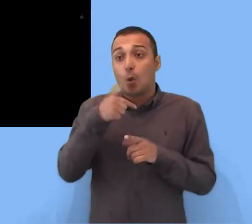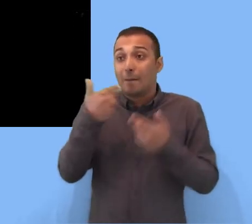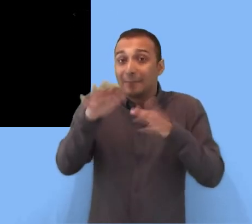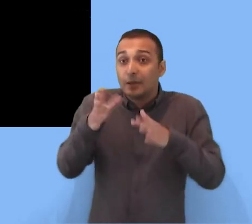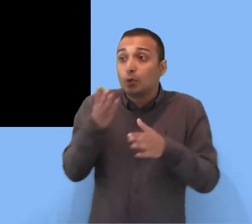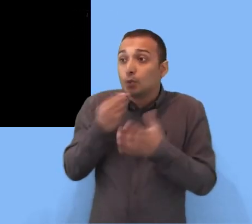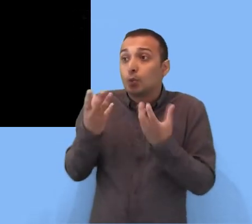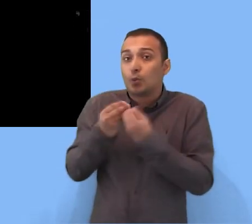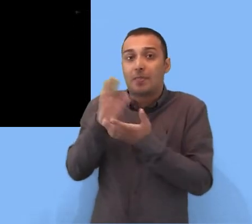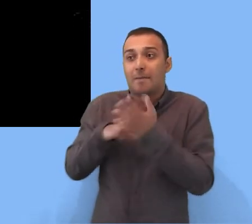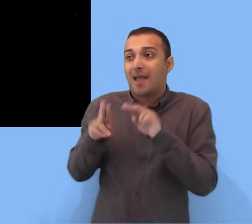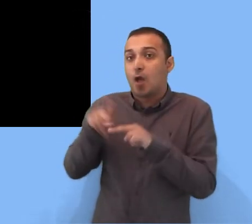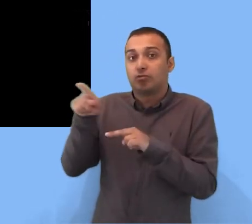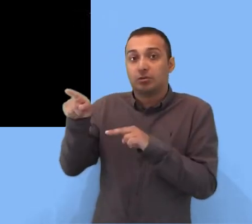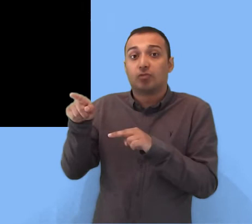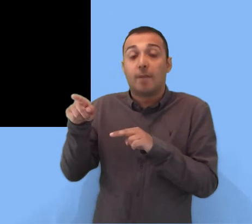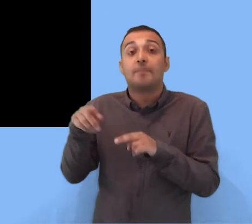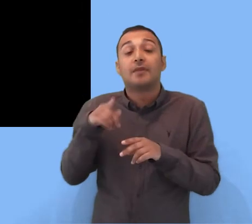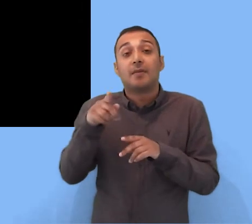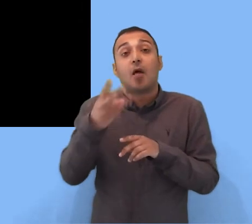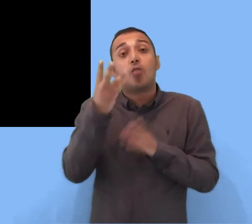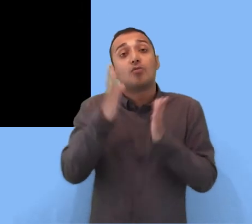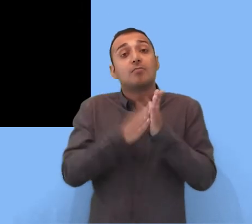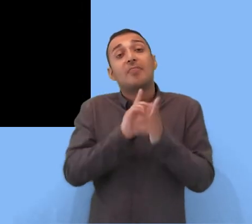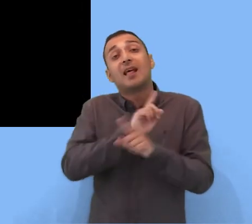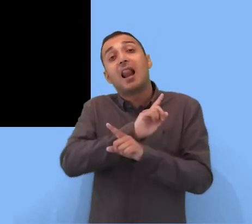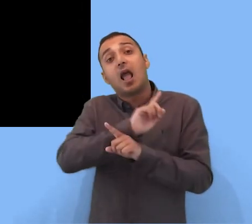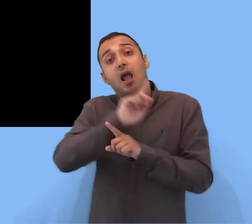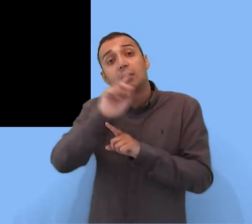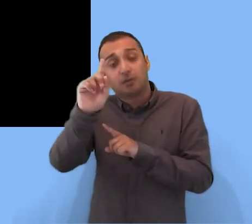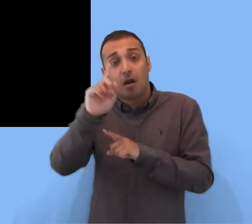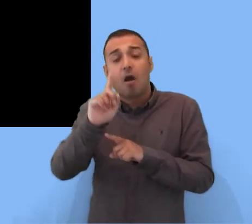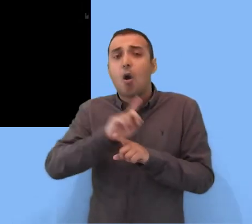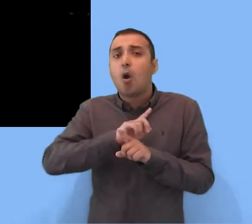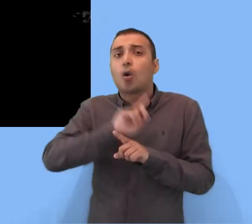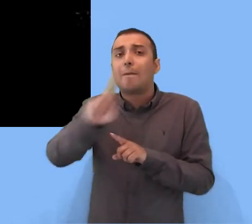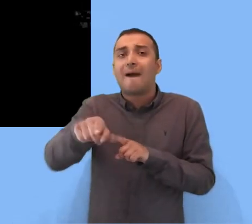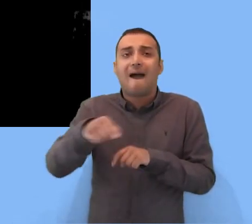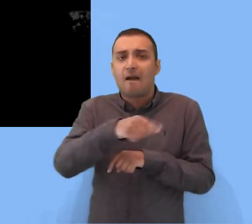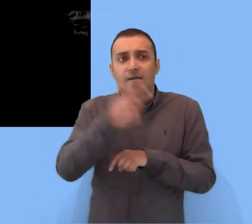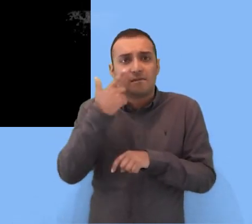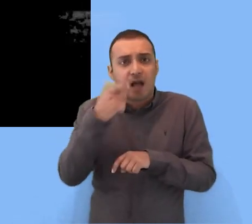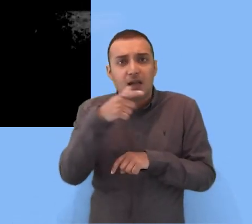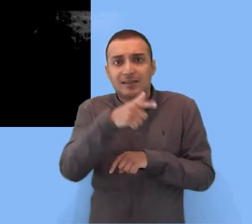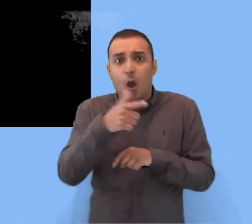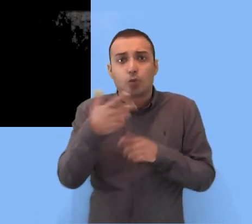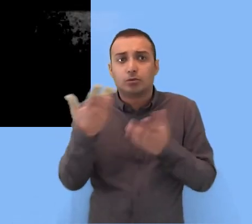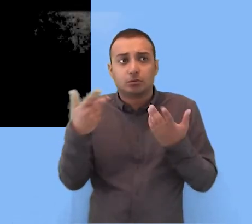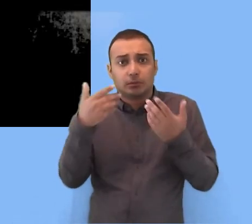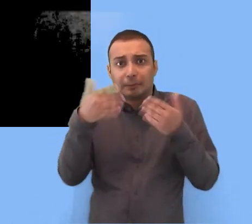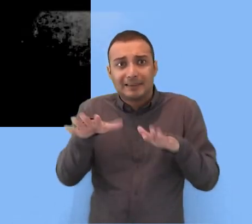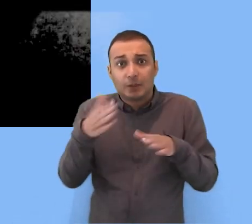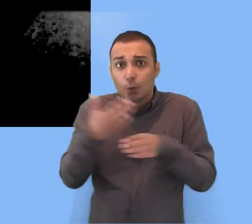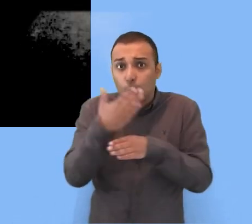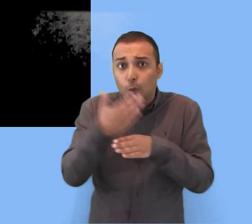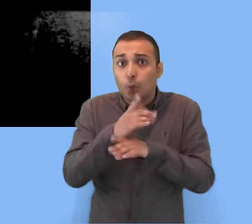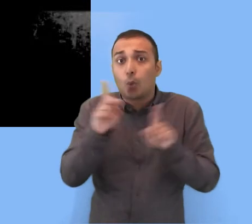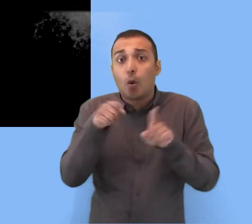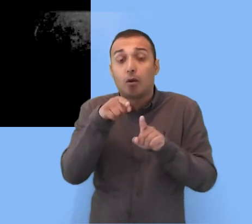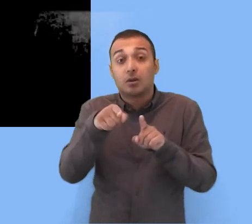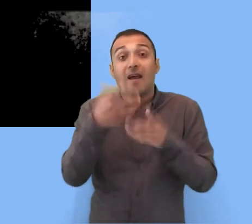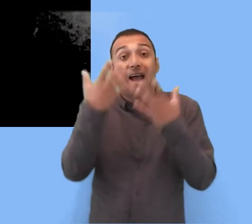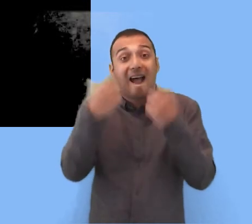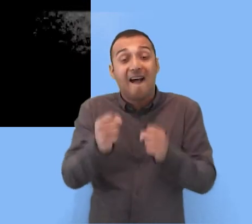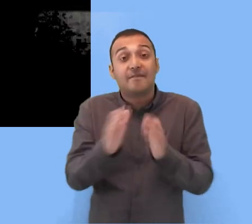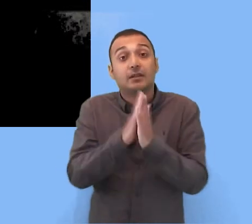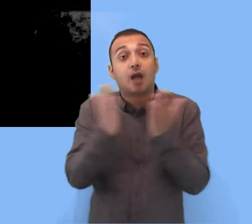3 months later and find out from staff, find out from parents, did that have an effect? As a matter of fact, I'd like you to open your diaries if you've